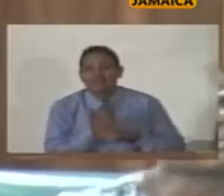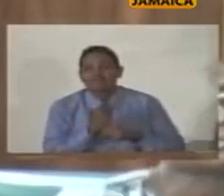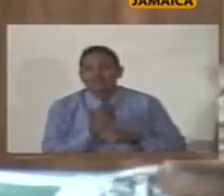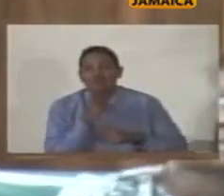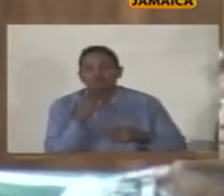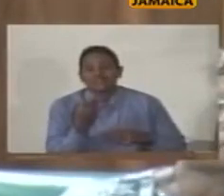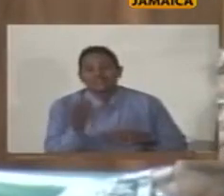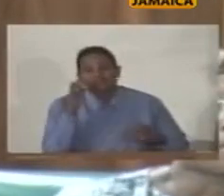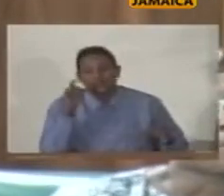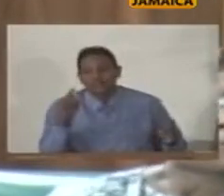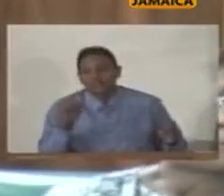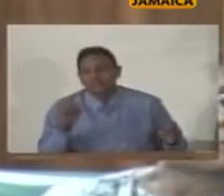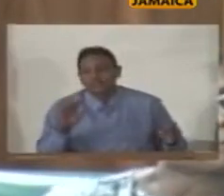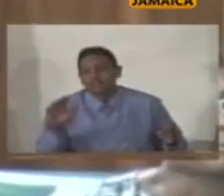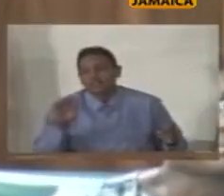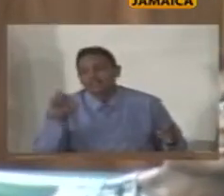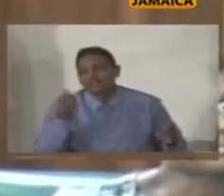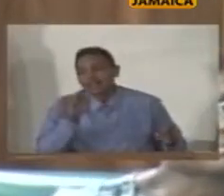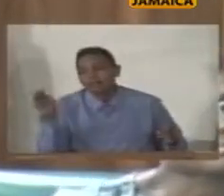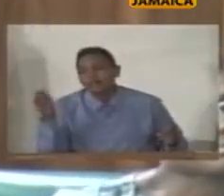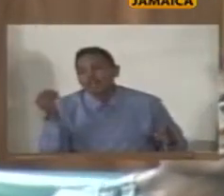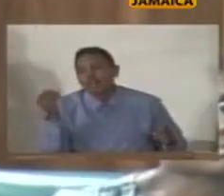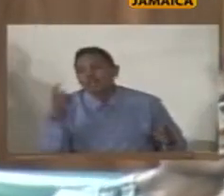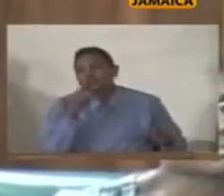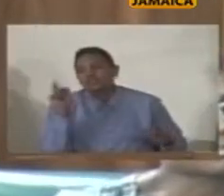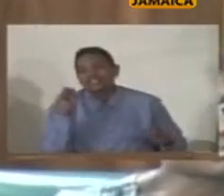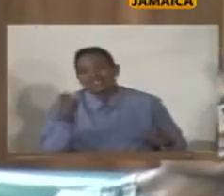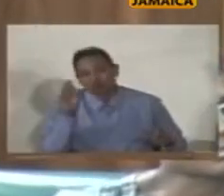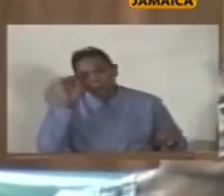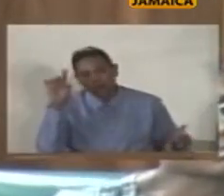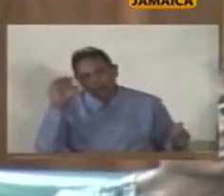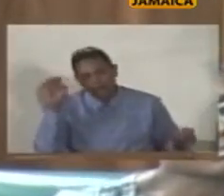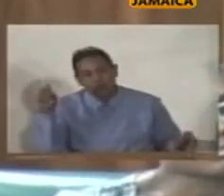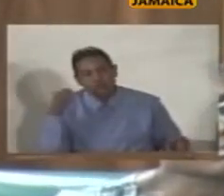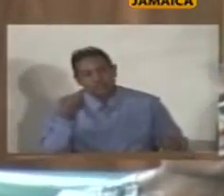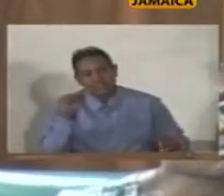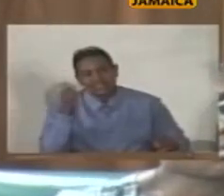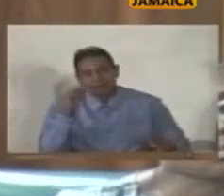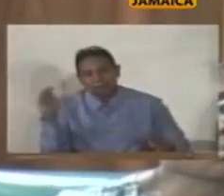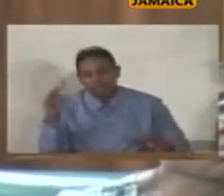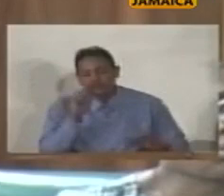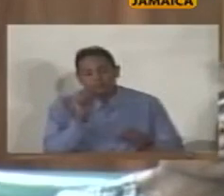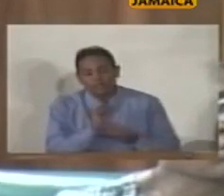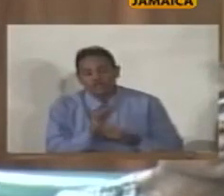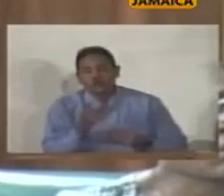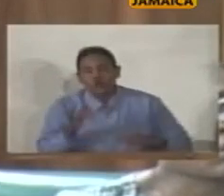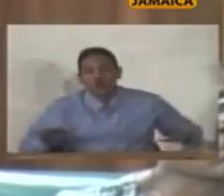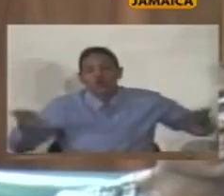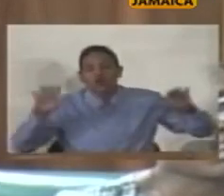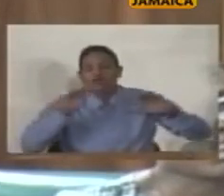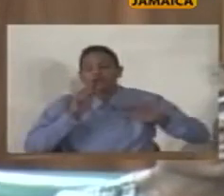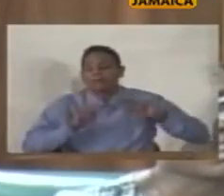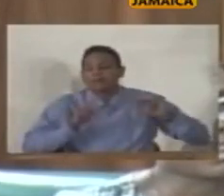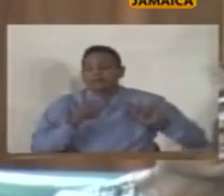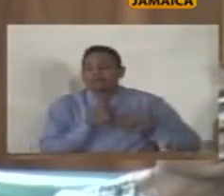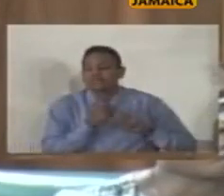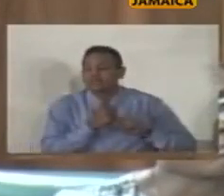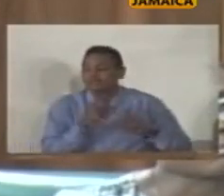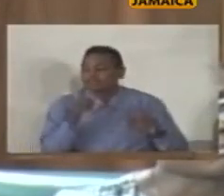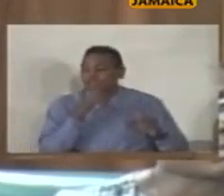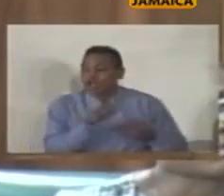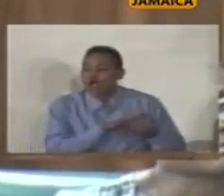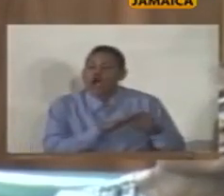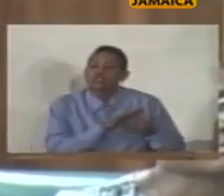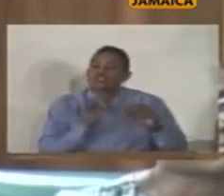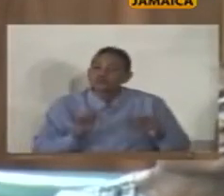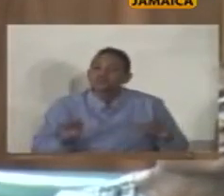is $10 million toward education, to ensure that the persons or people or